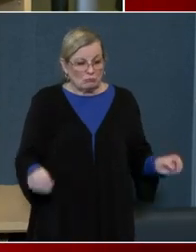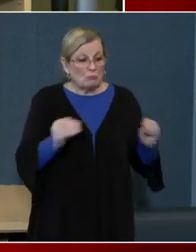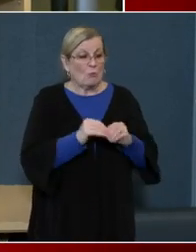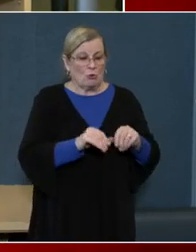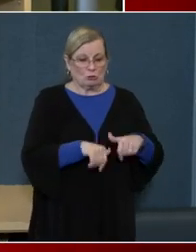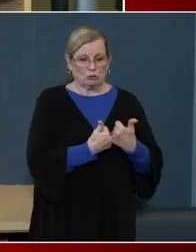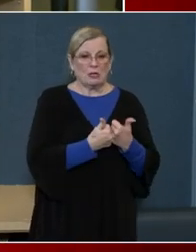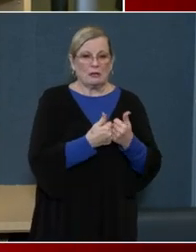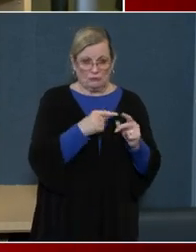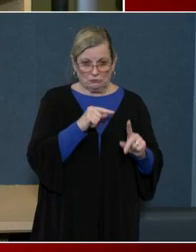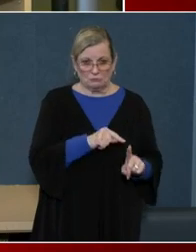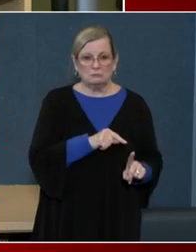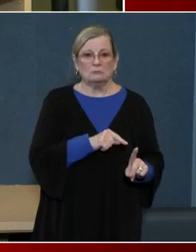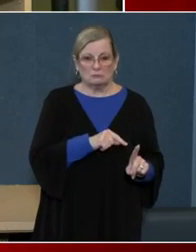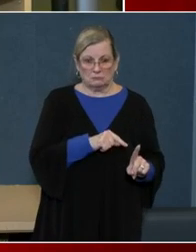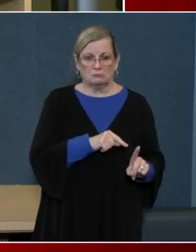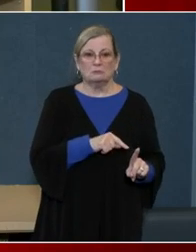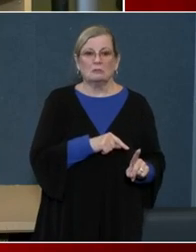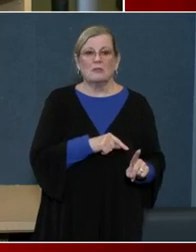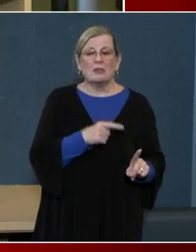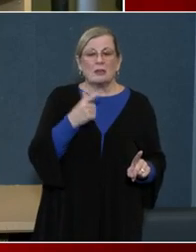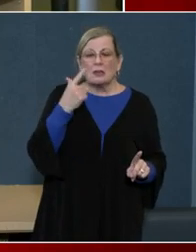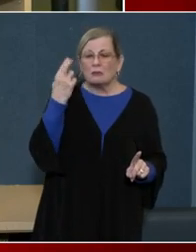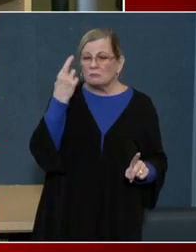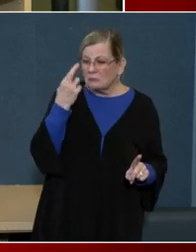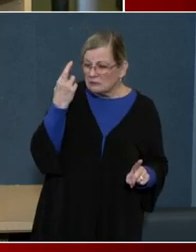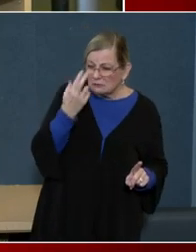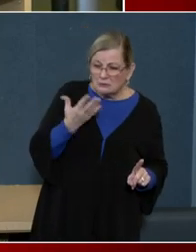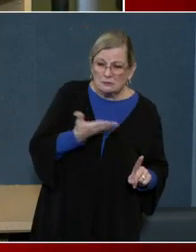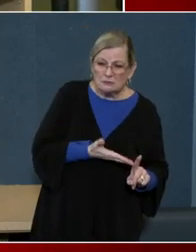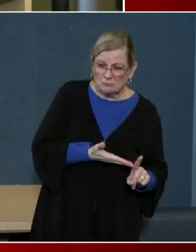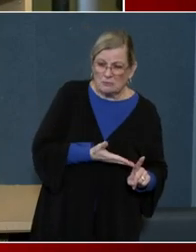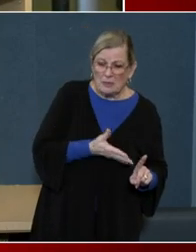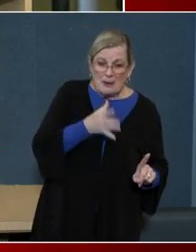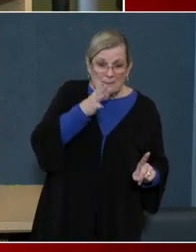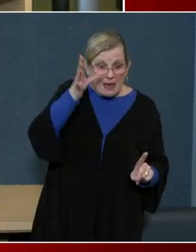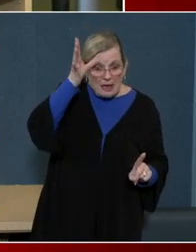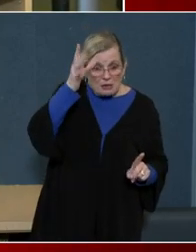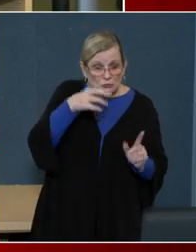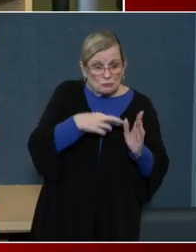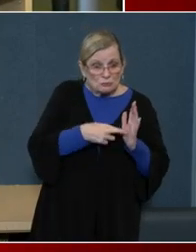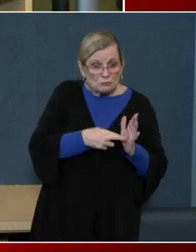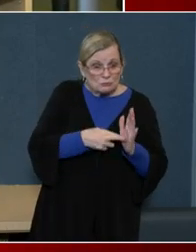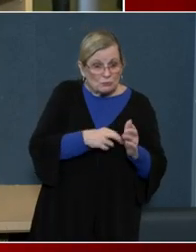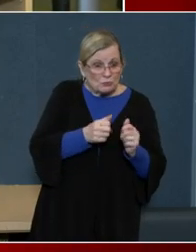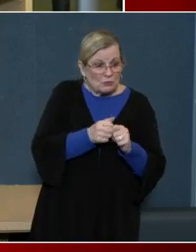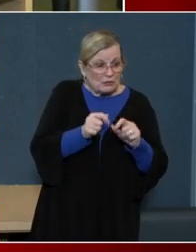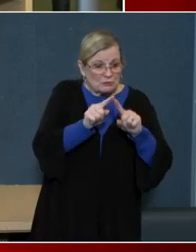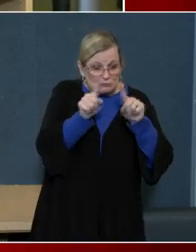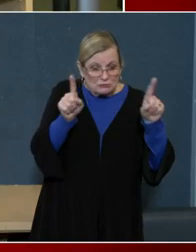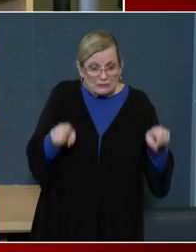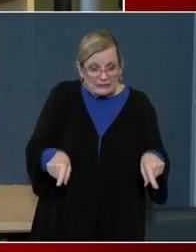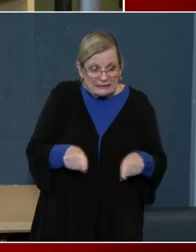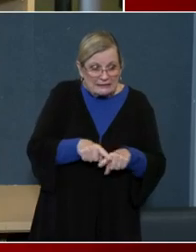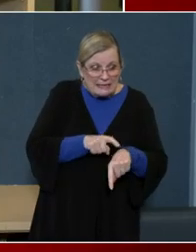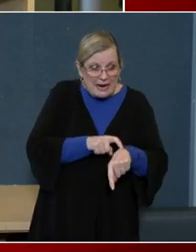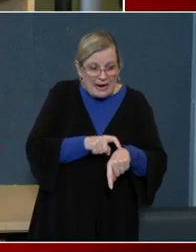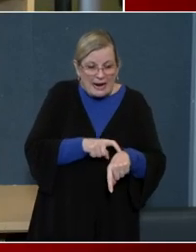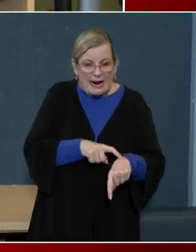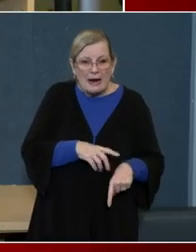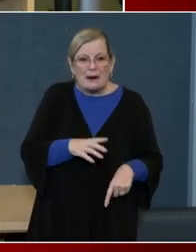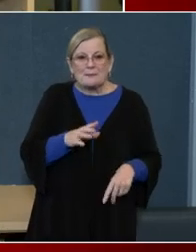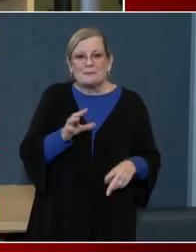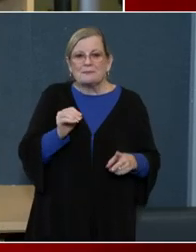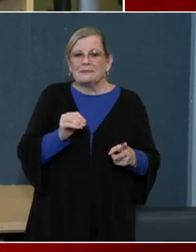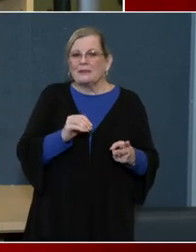to the volume of screen time, interaction with their teacher virtually. And so we